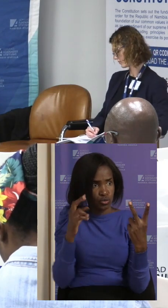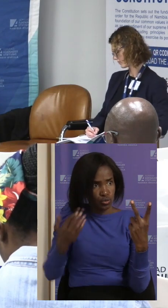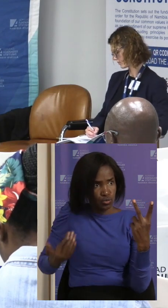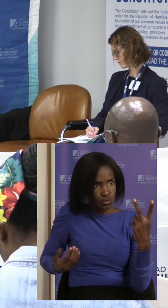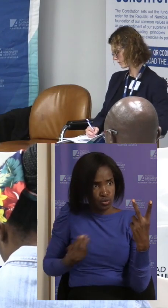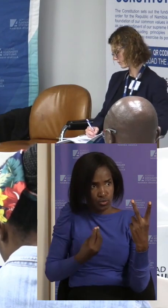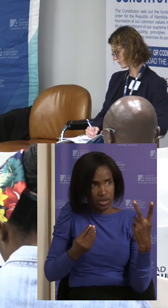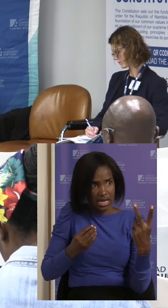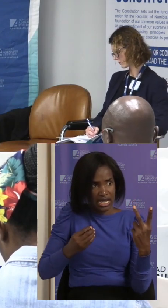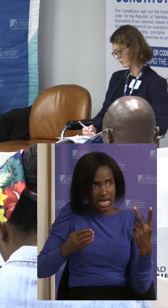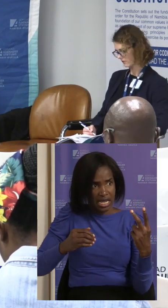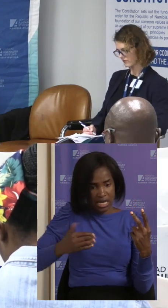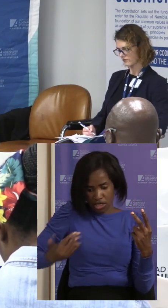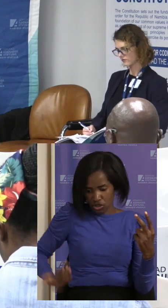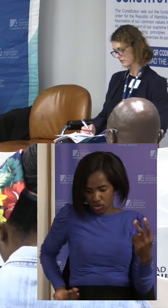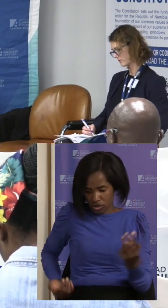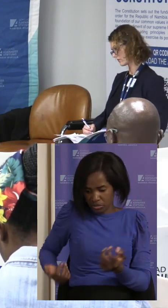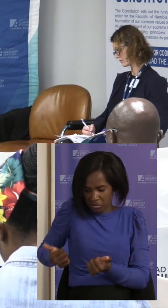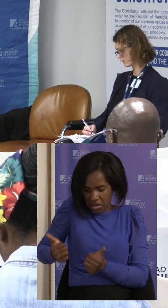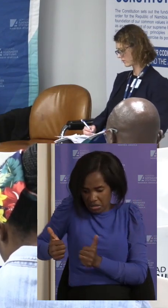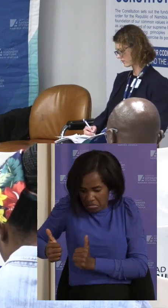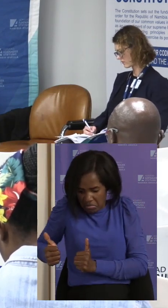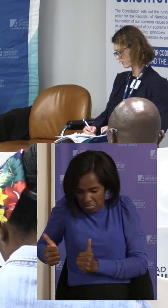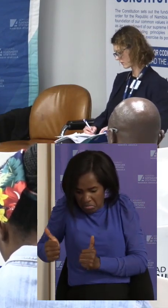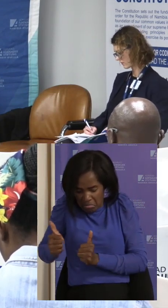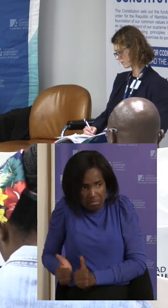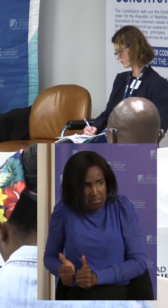sharing a chair, or they are standing, or they are sitting.